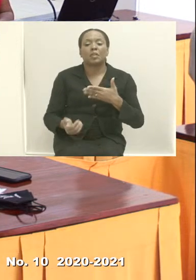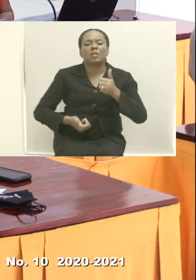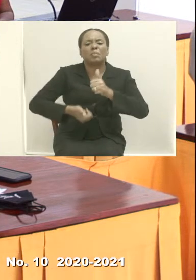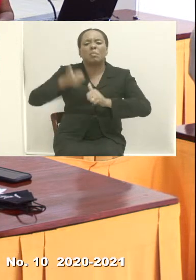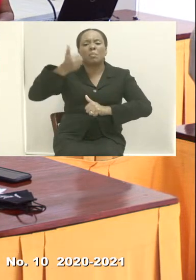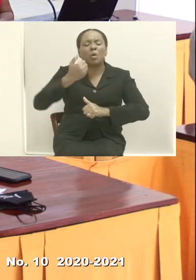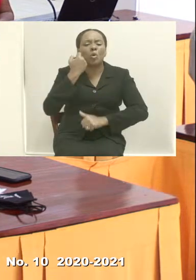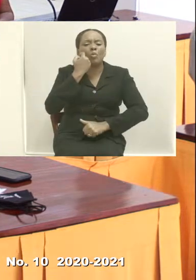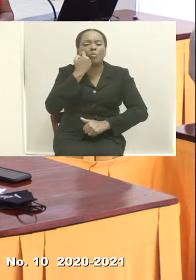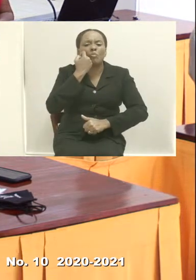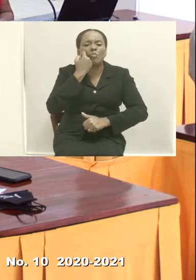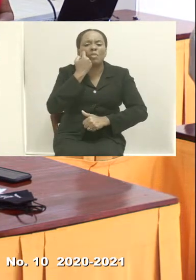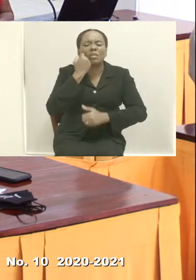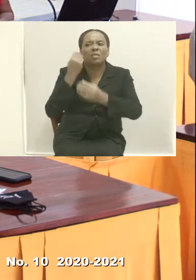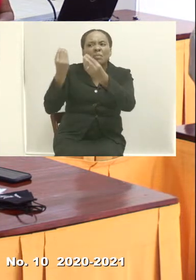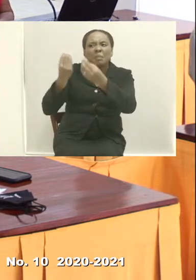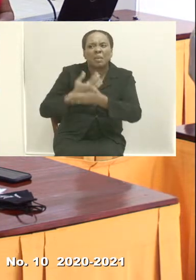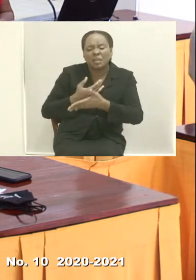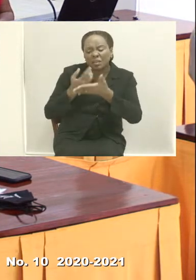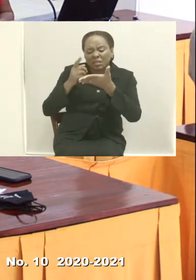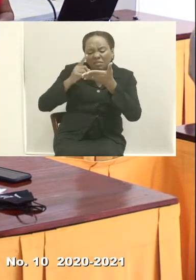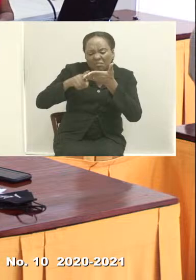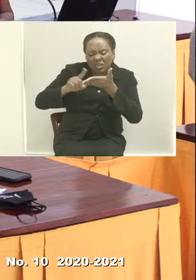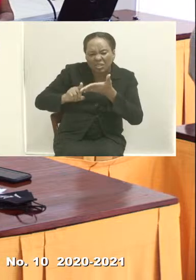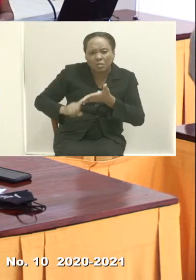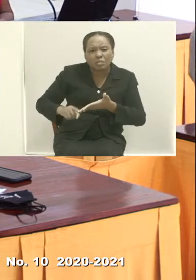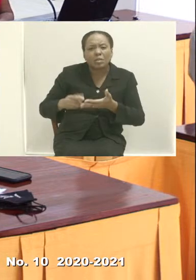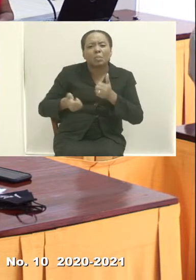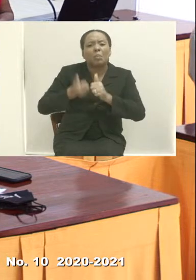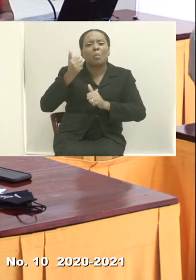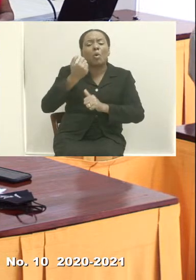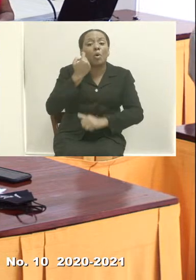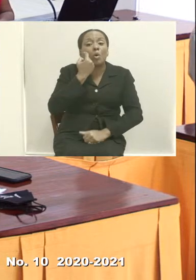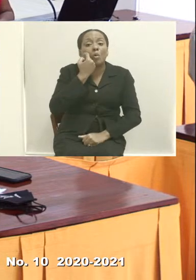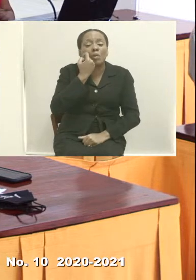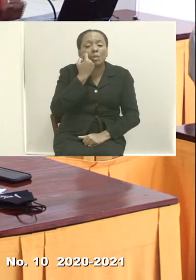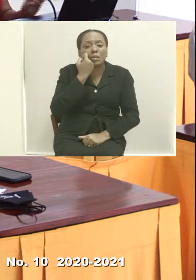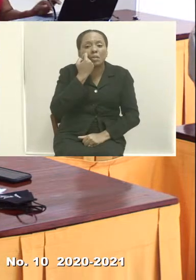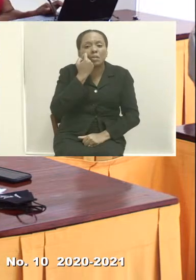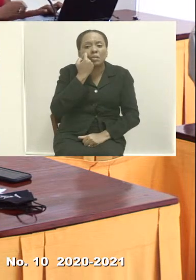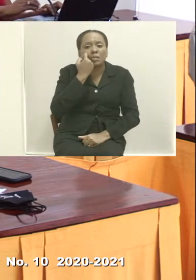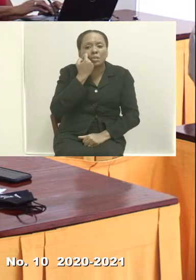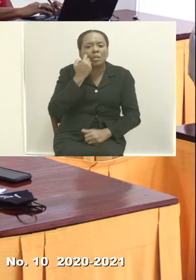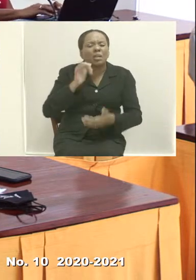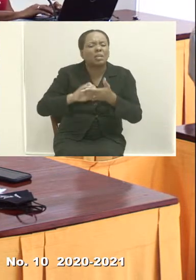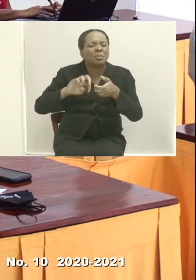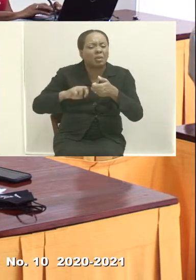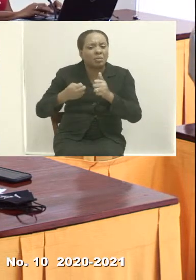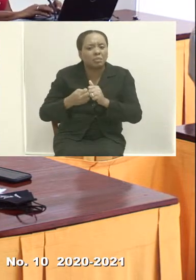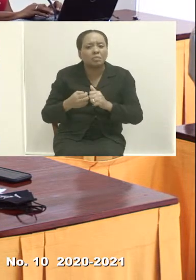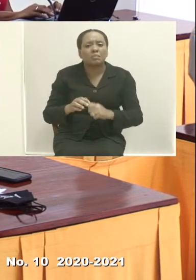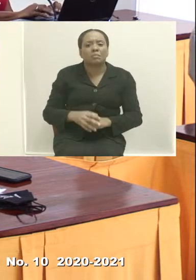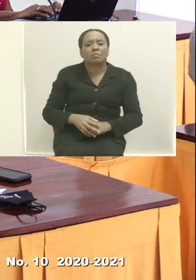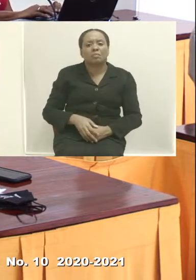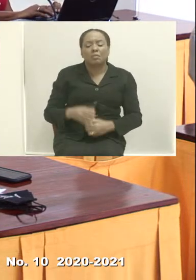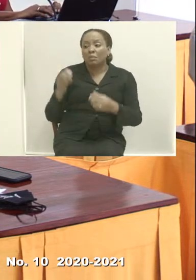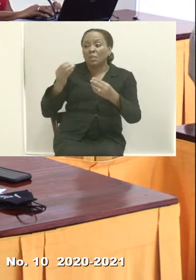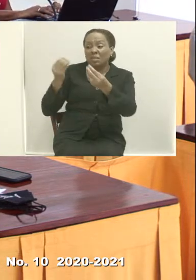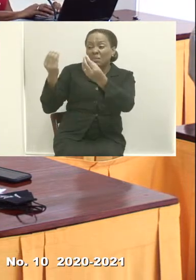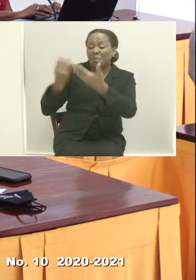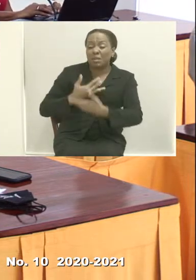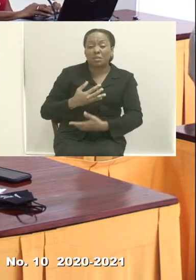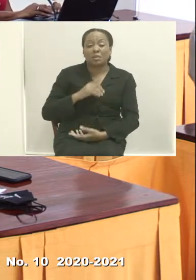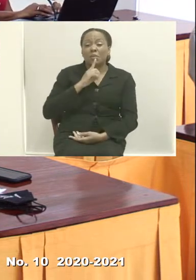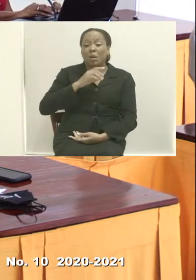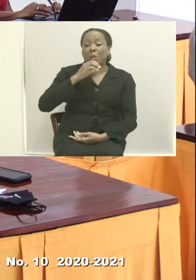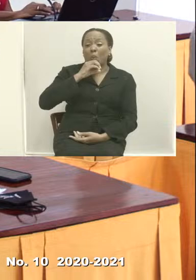of concern for the country, and this is something we have to seriously confront. We are dealing with data that is dated, and if we